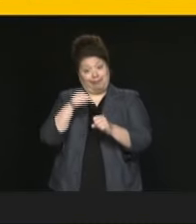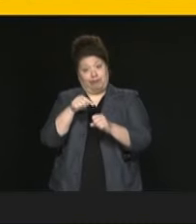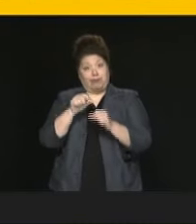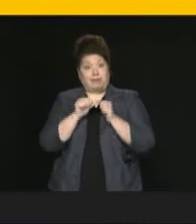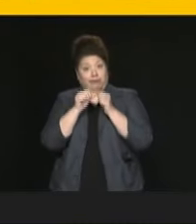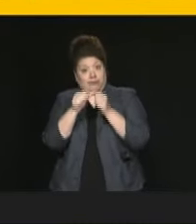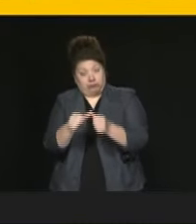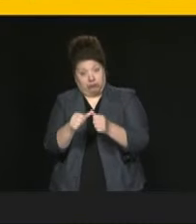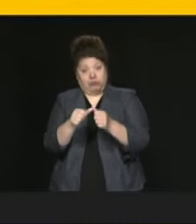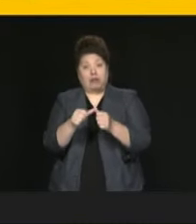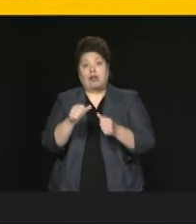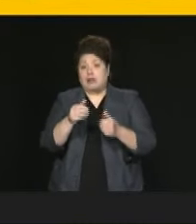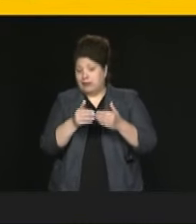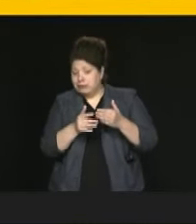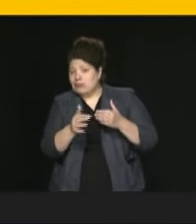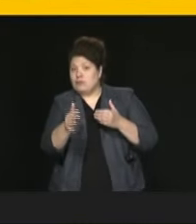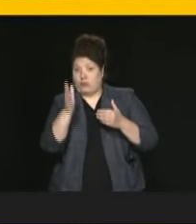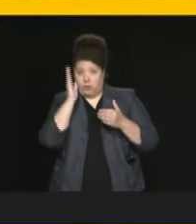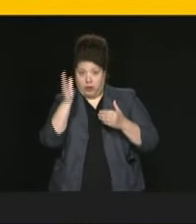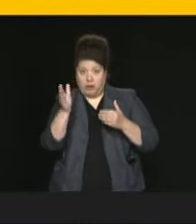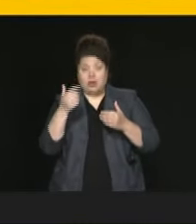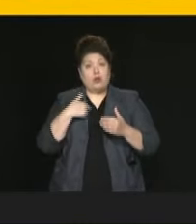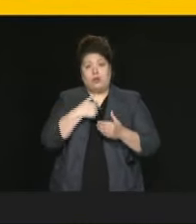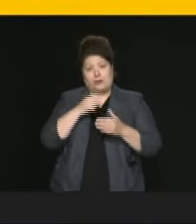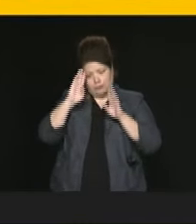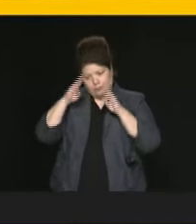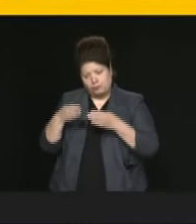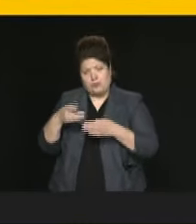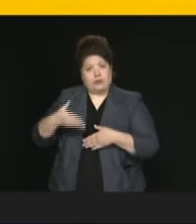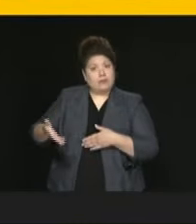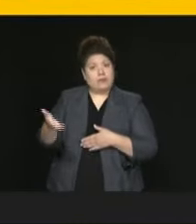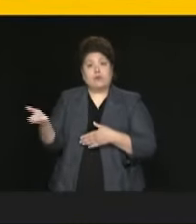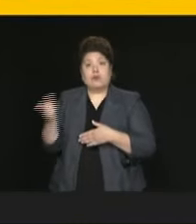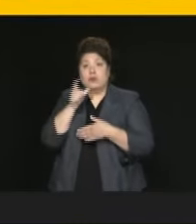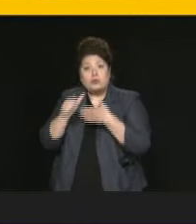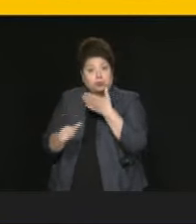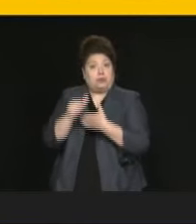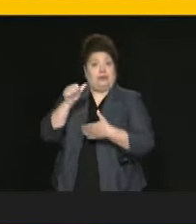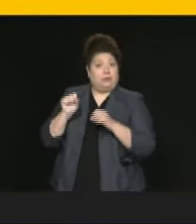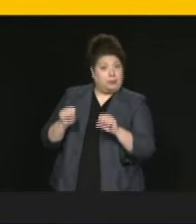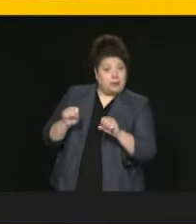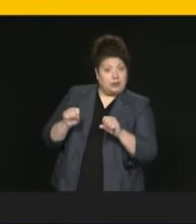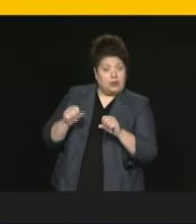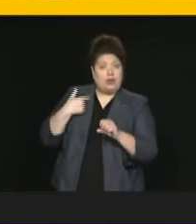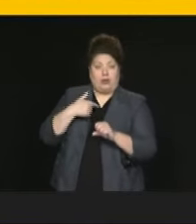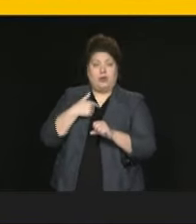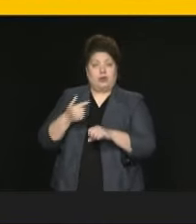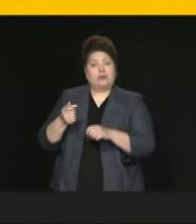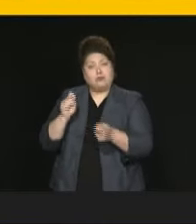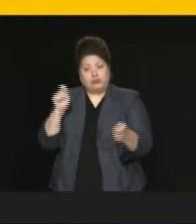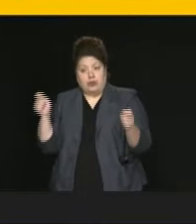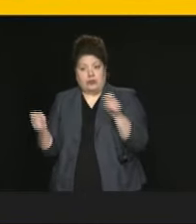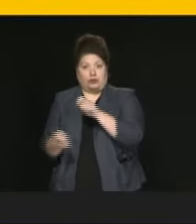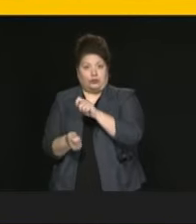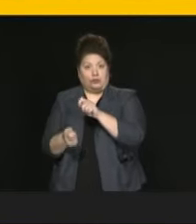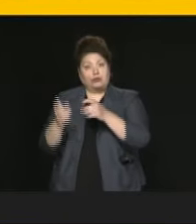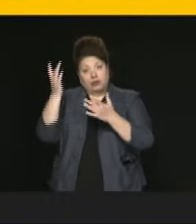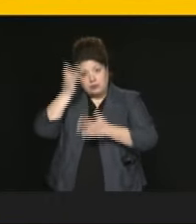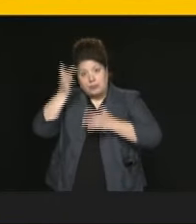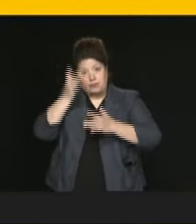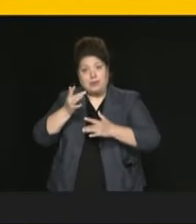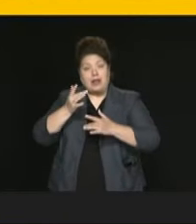look after the most vulnerable in our society, we can change the outcome of this pandemic and not live in its